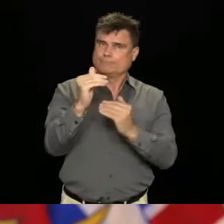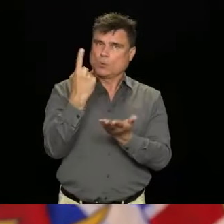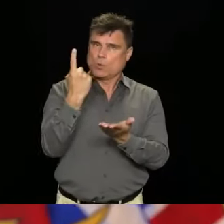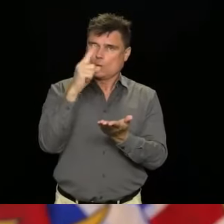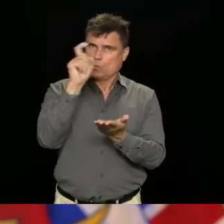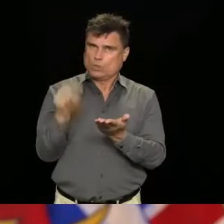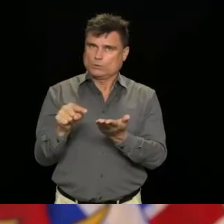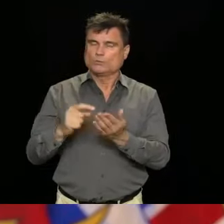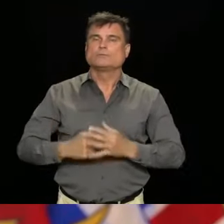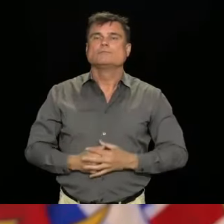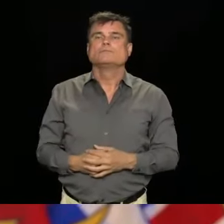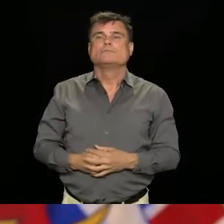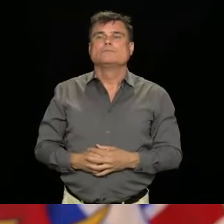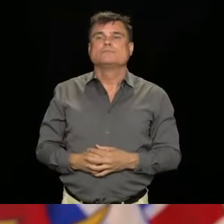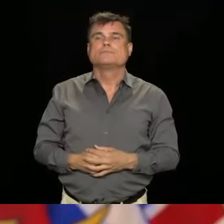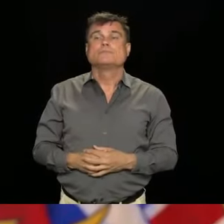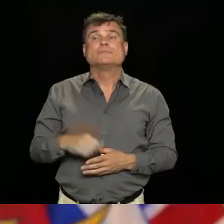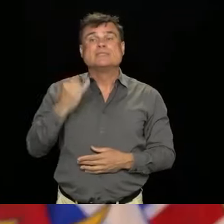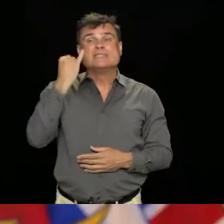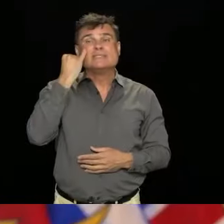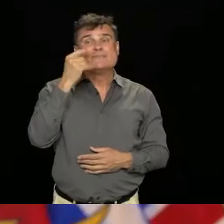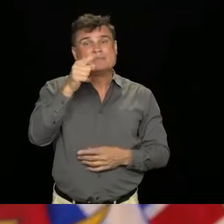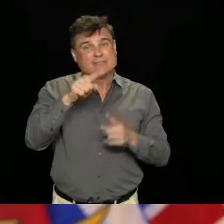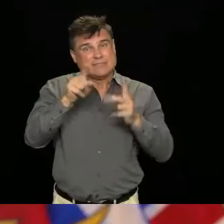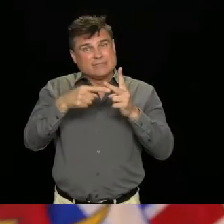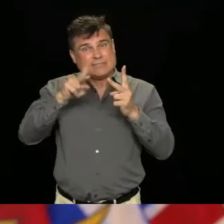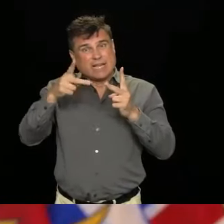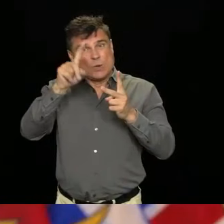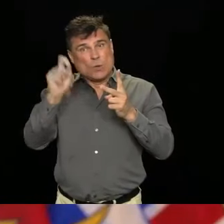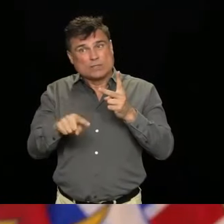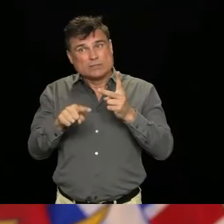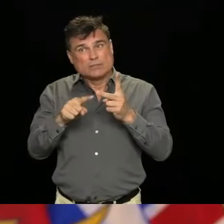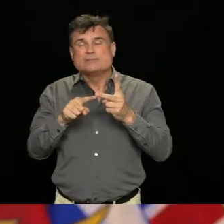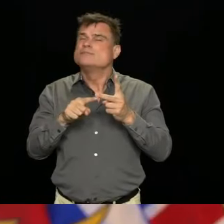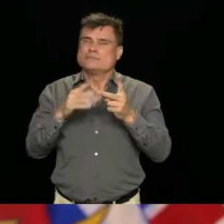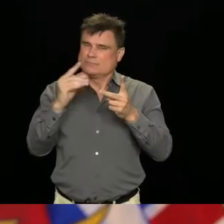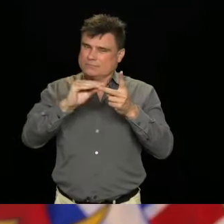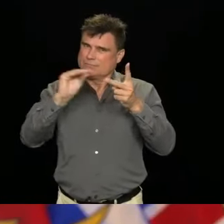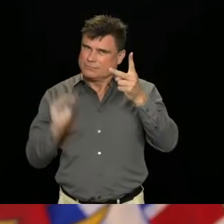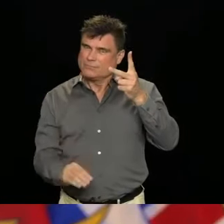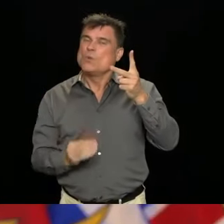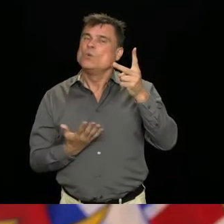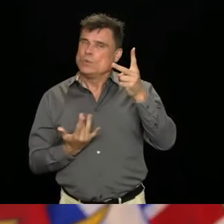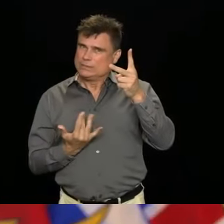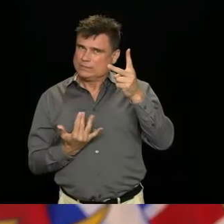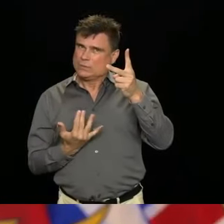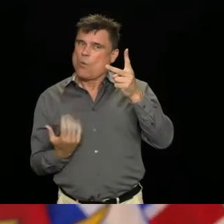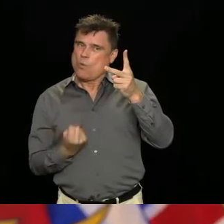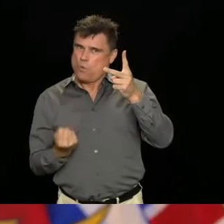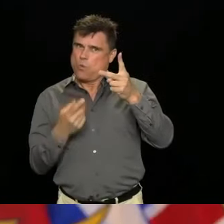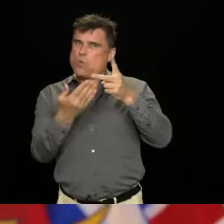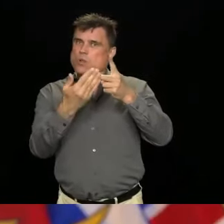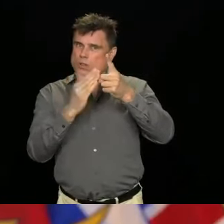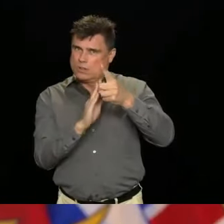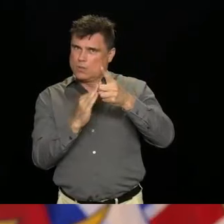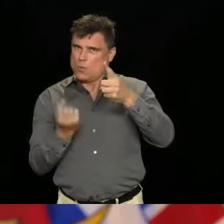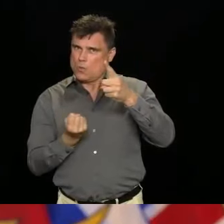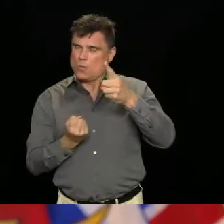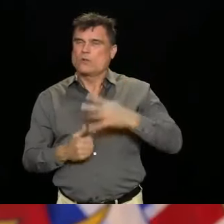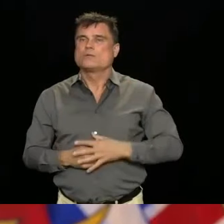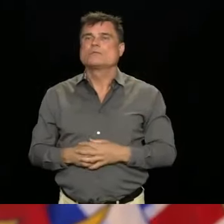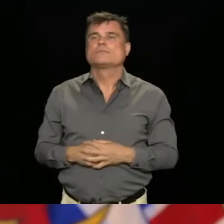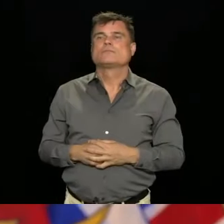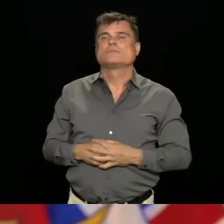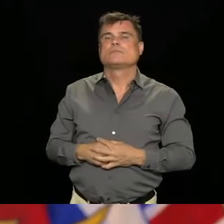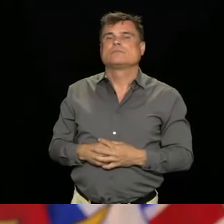question. If you have a follow-up, please re-queue up and we will come back to you if time permits. Please also take your phones off mute. You will not be audible until I call